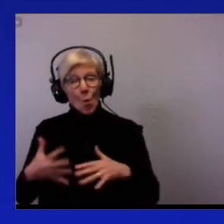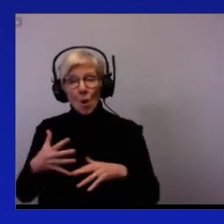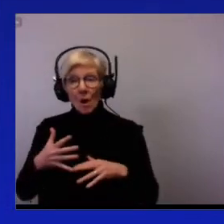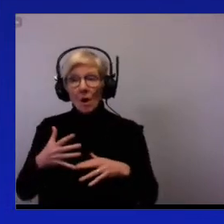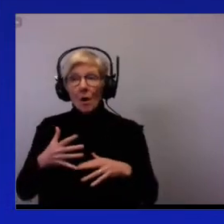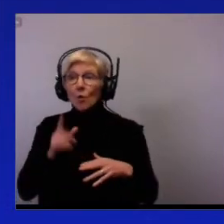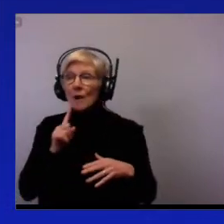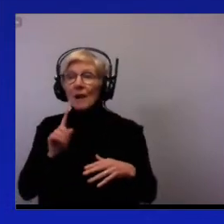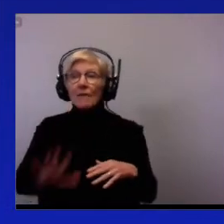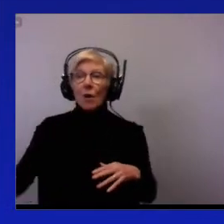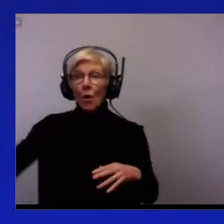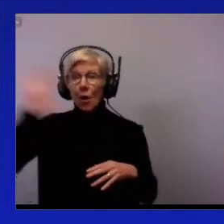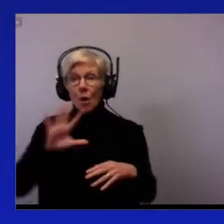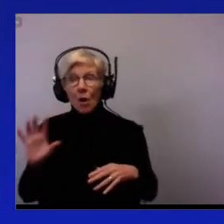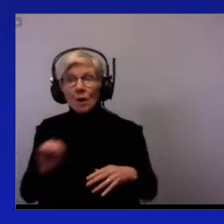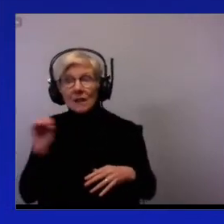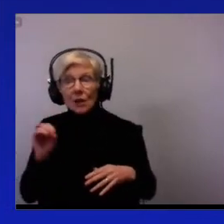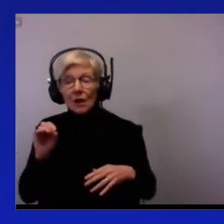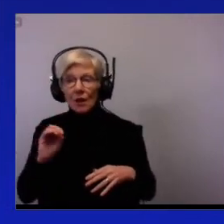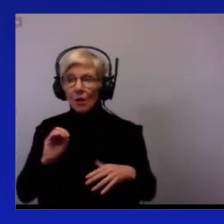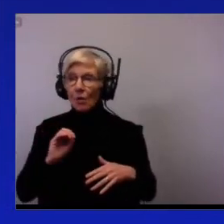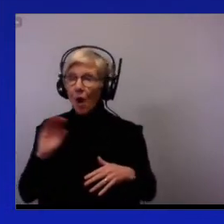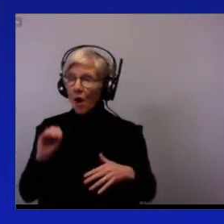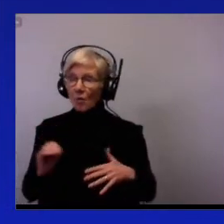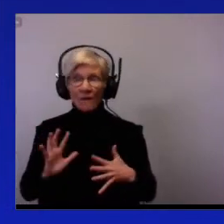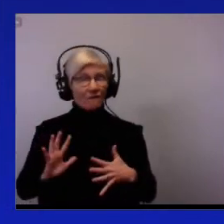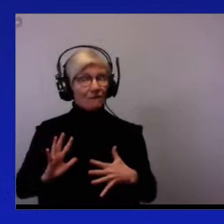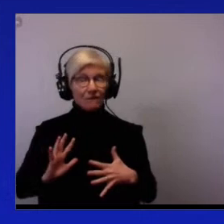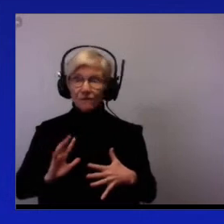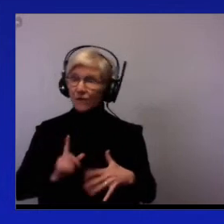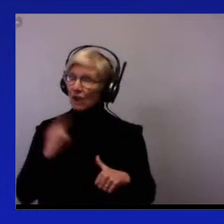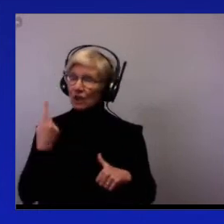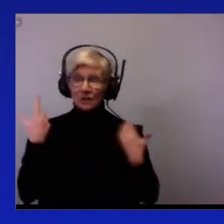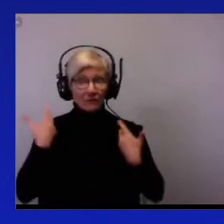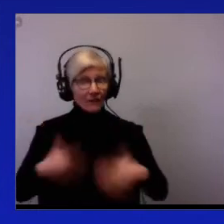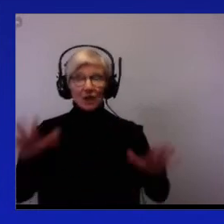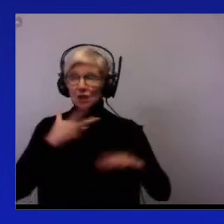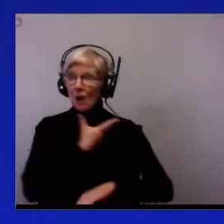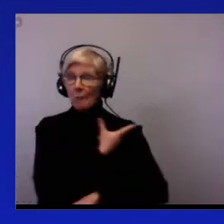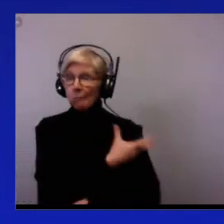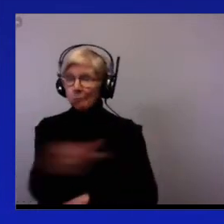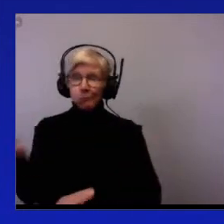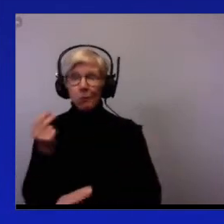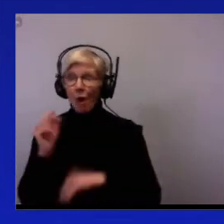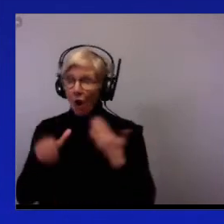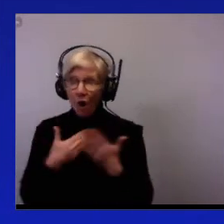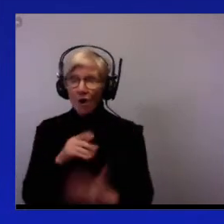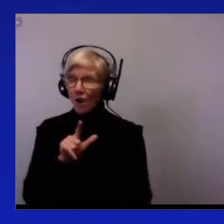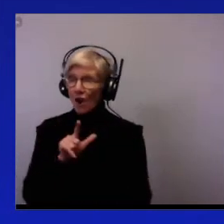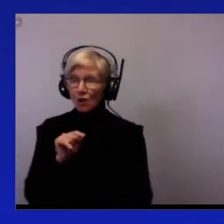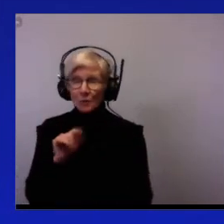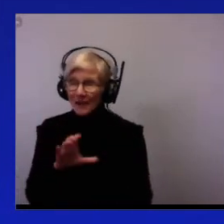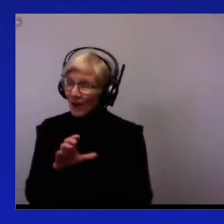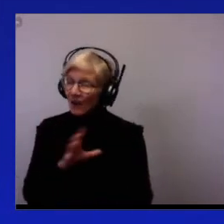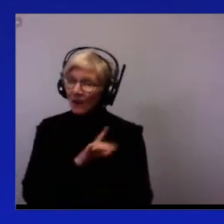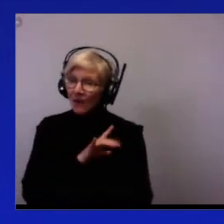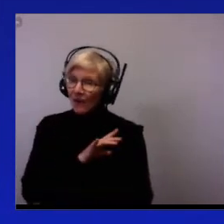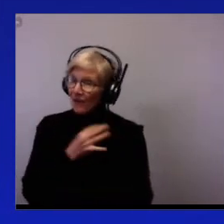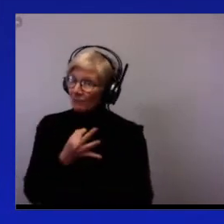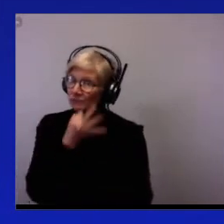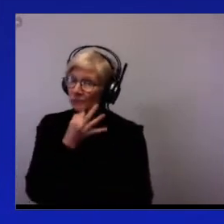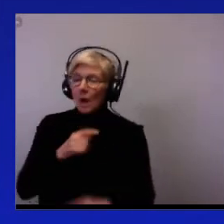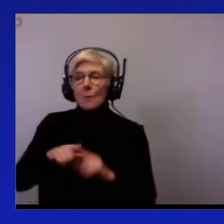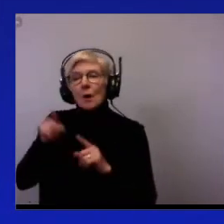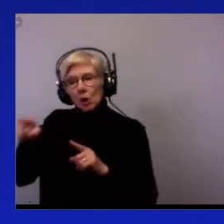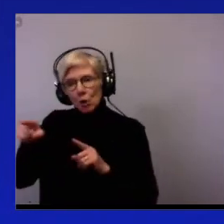everybody else. And I said, give me more and we'll keep doing it, and we're ready to go. So they know the pressure's there. I think you're talking about an international and a